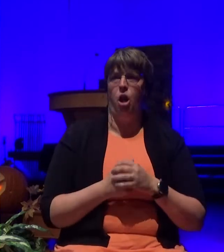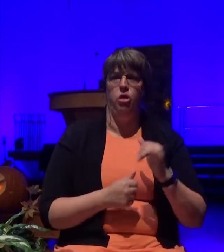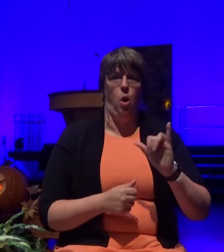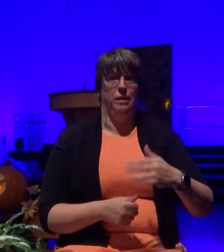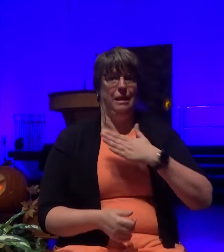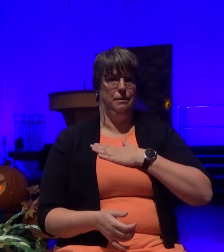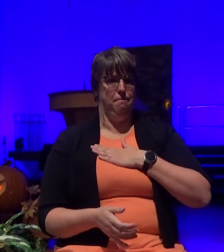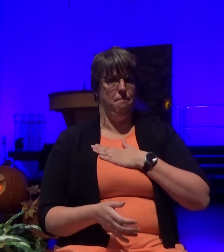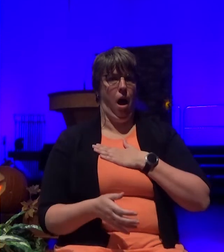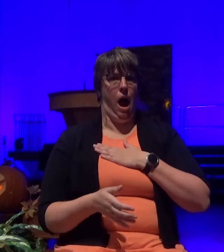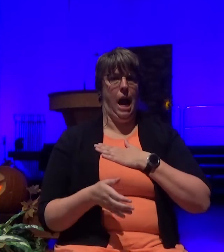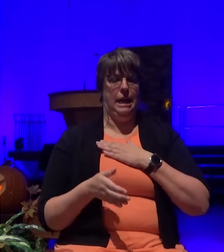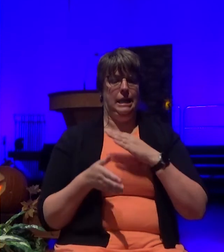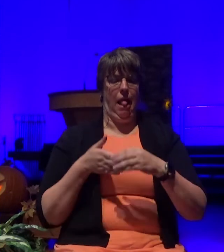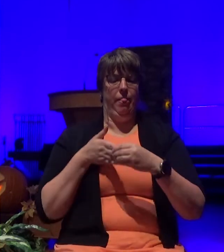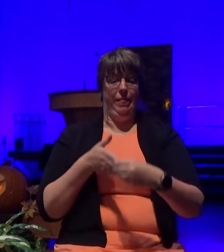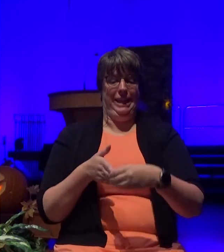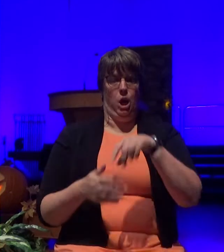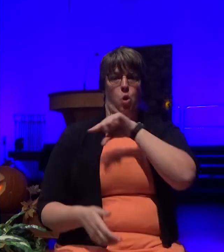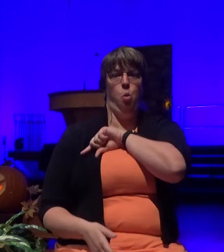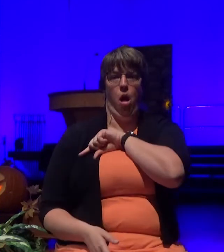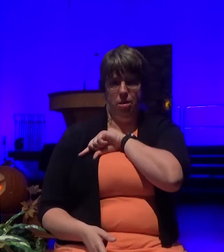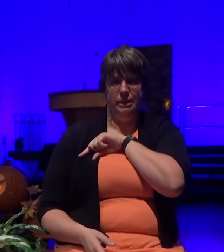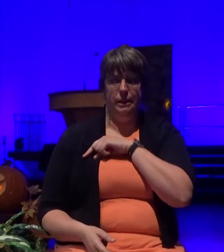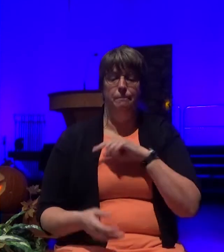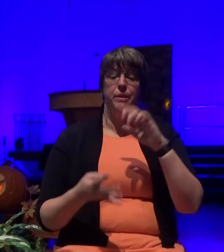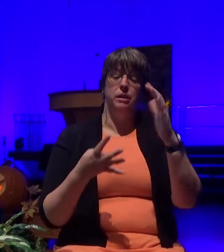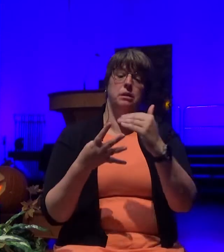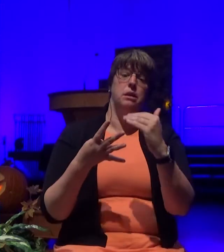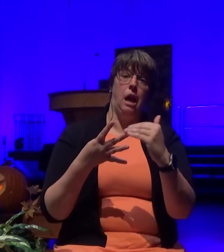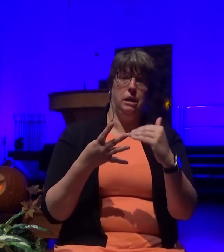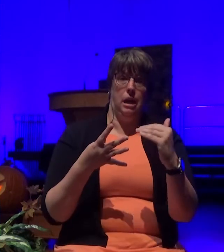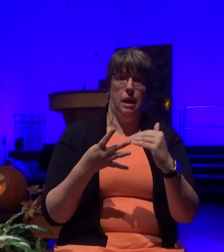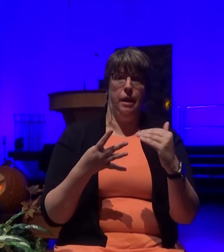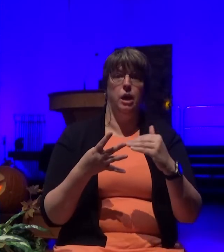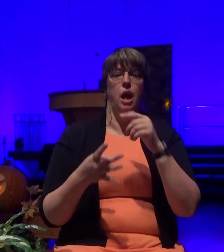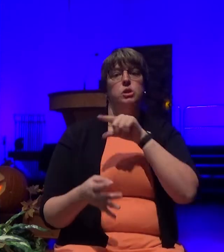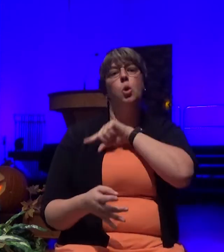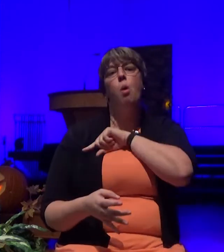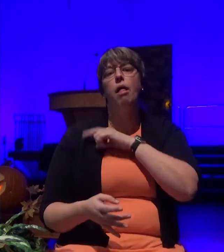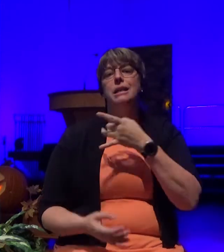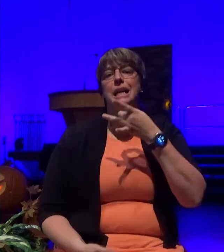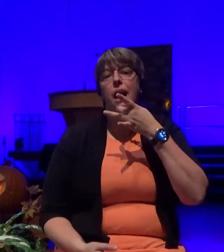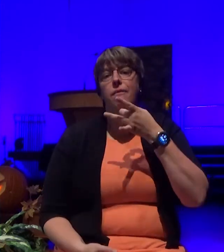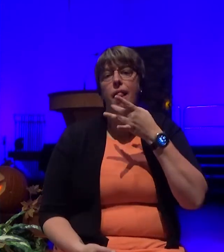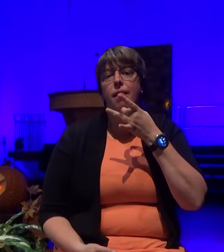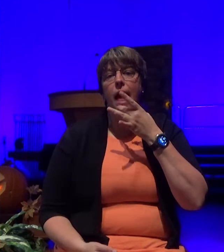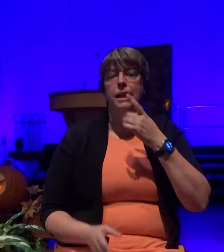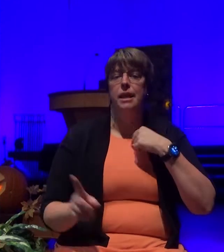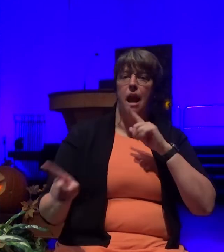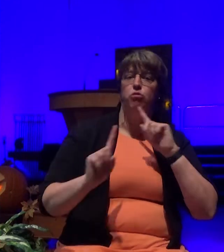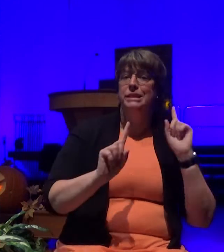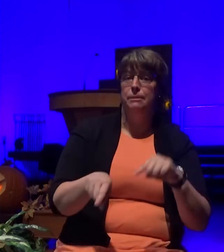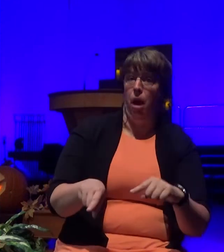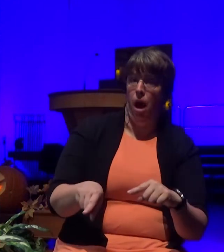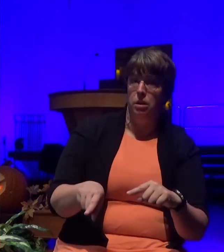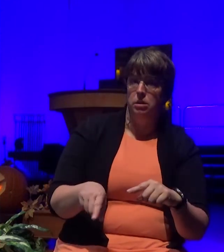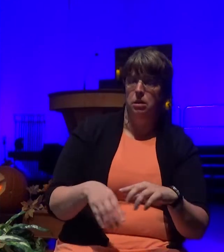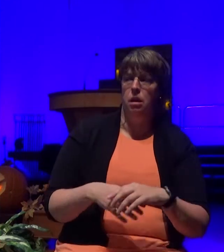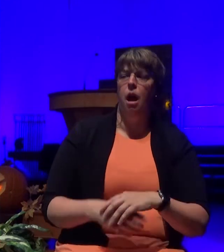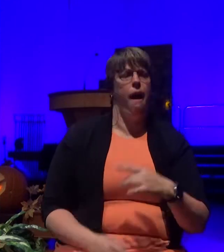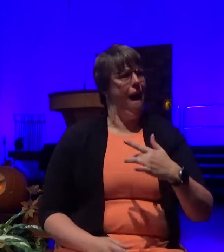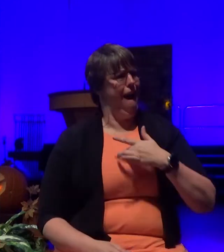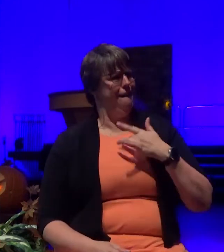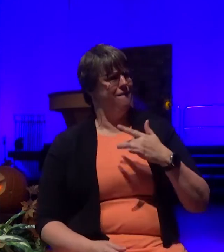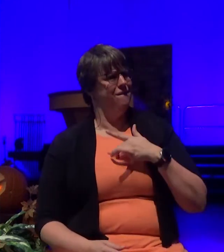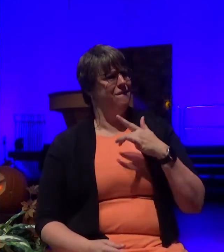my leading quality. And the second question is the quality of light I choose to respond with. And I felt reflection